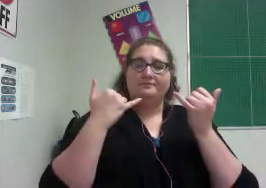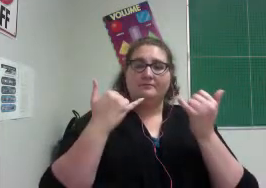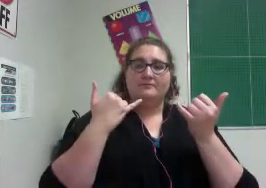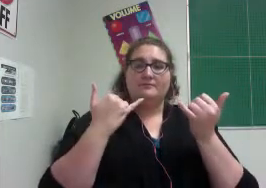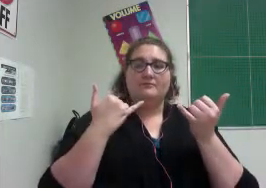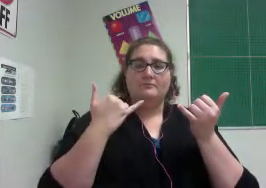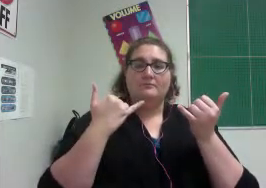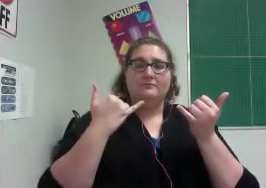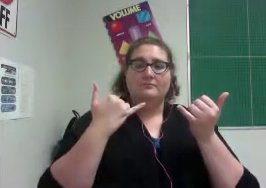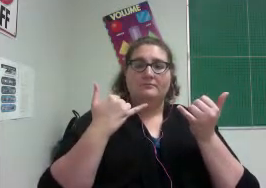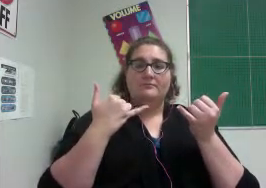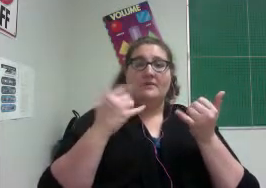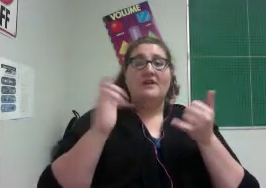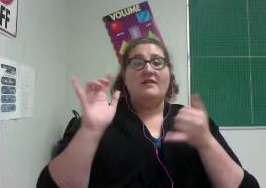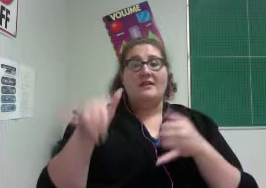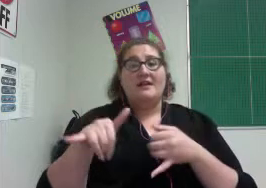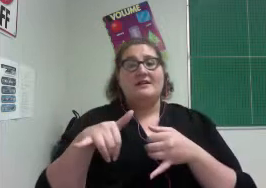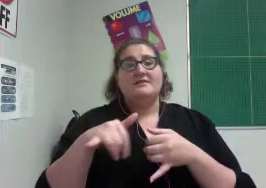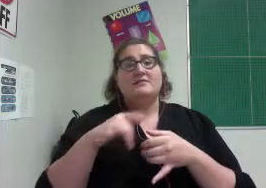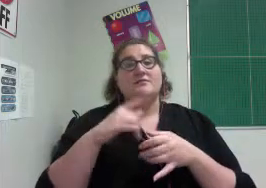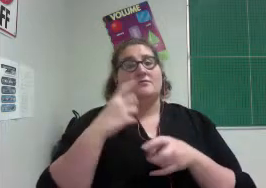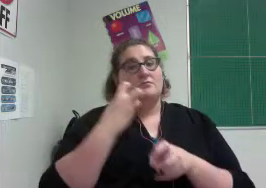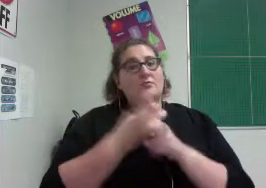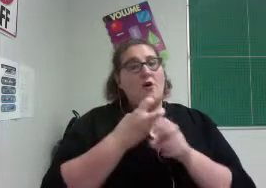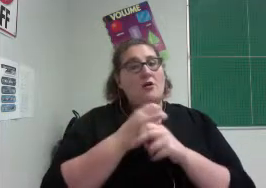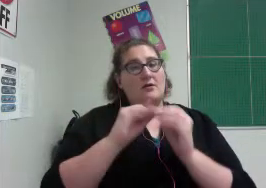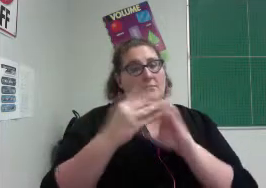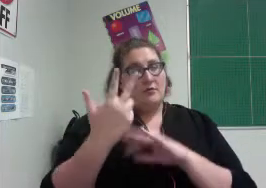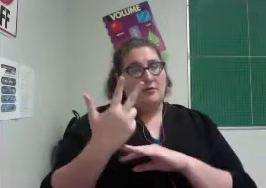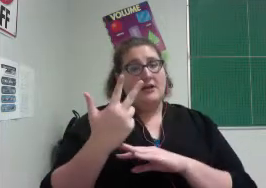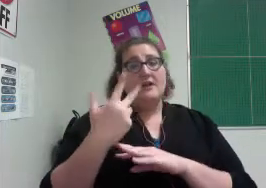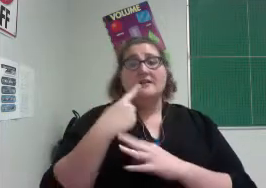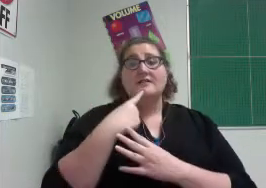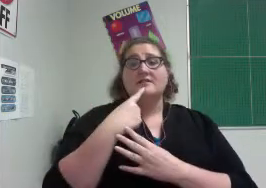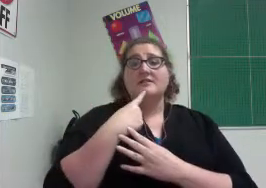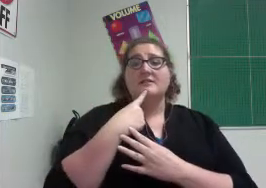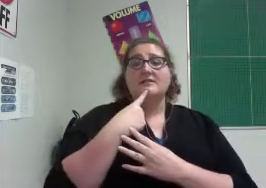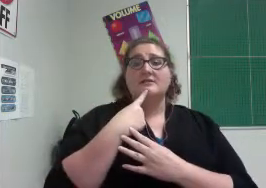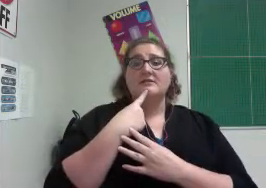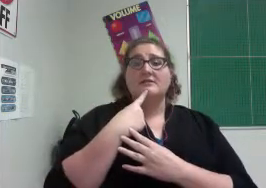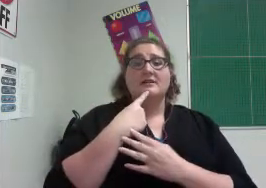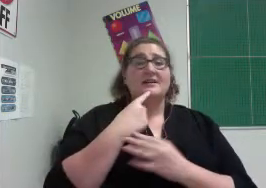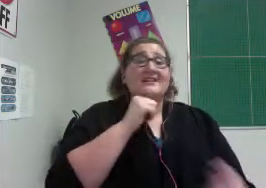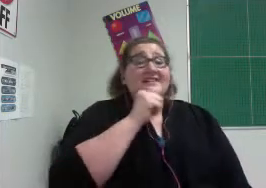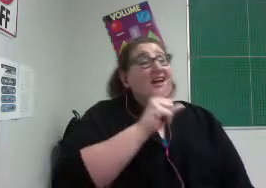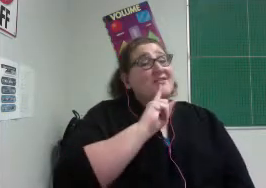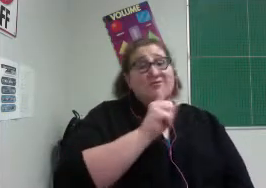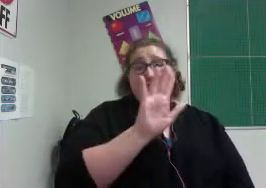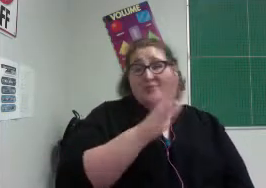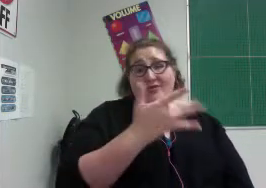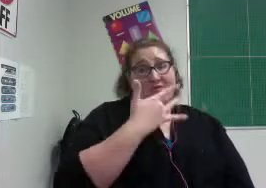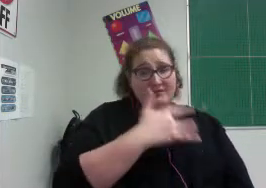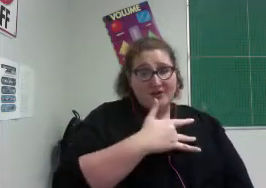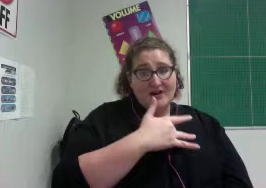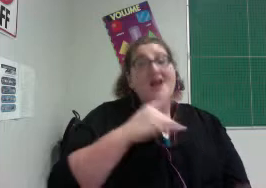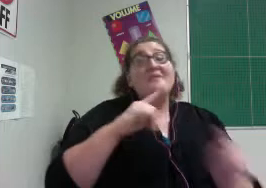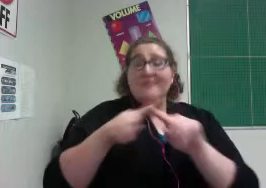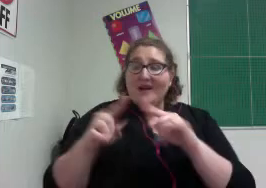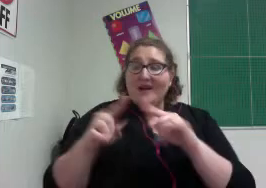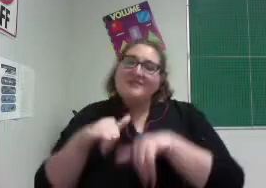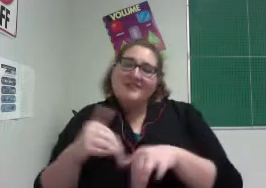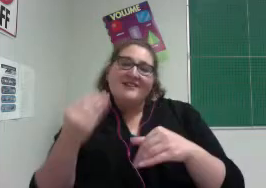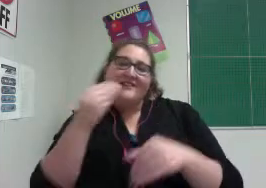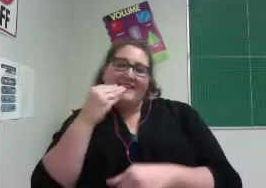Now this is the one that gives people the most fits. It's saying that it's not your